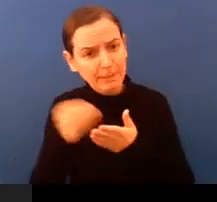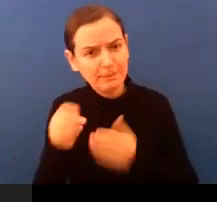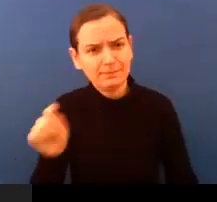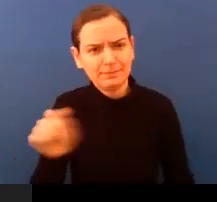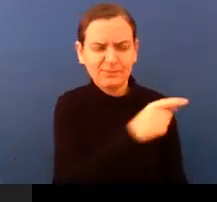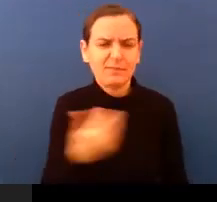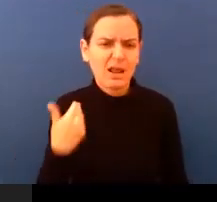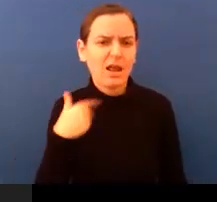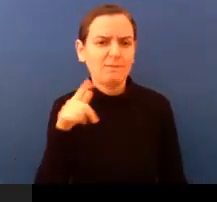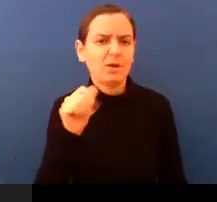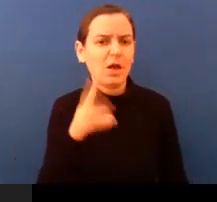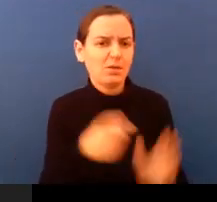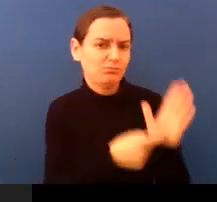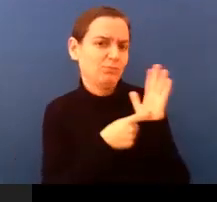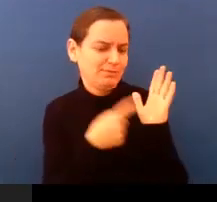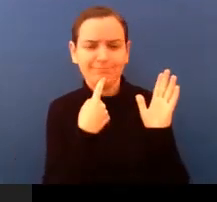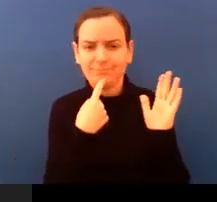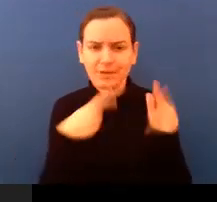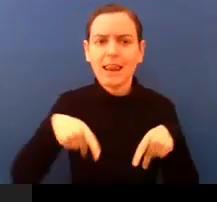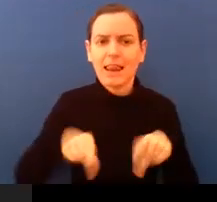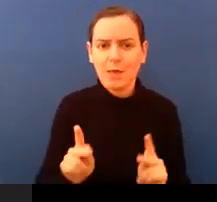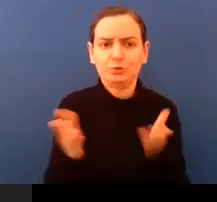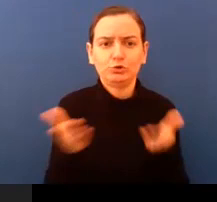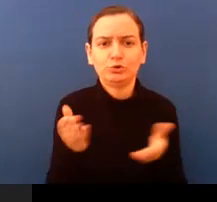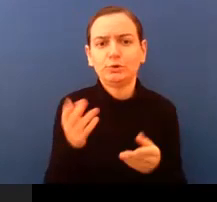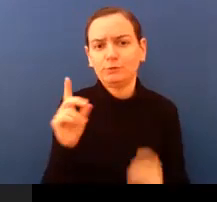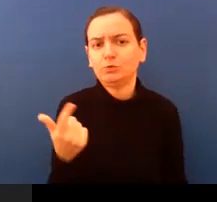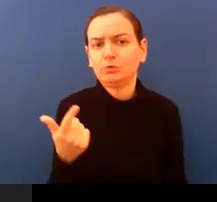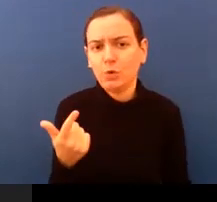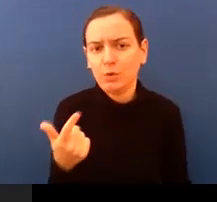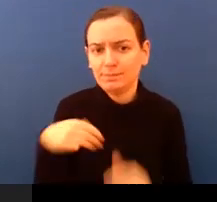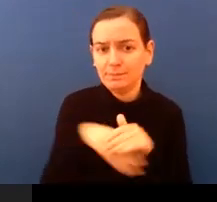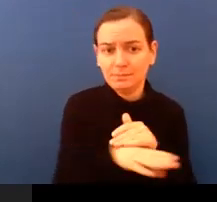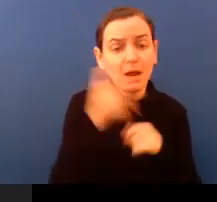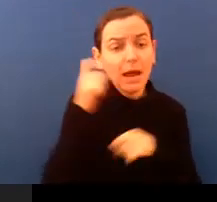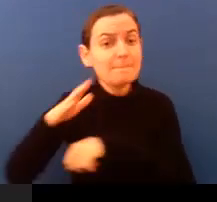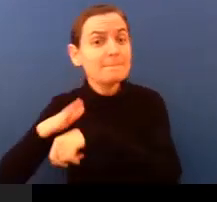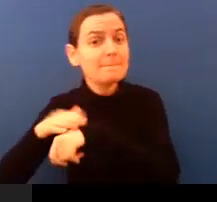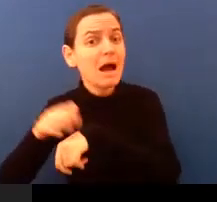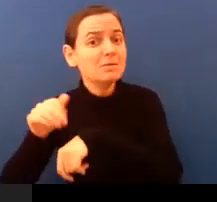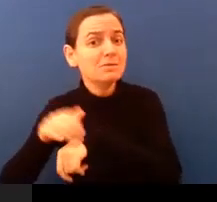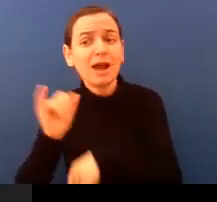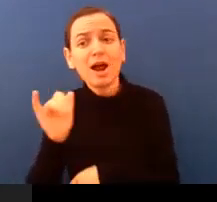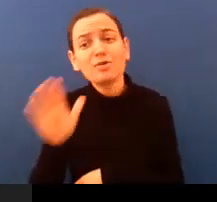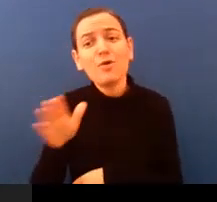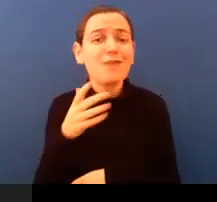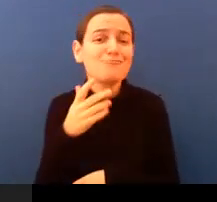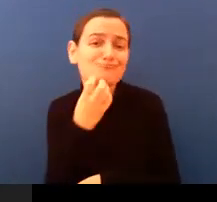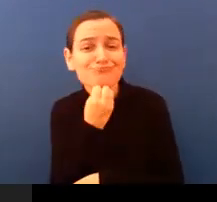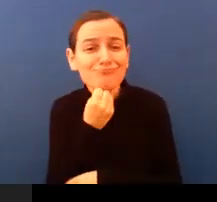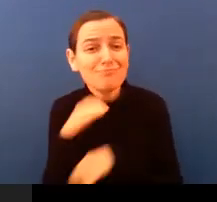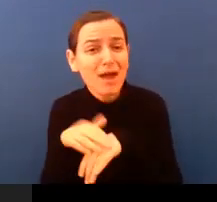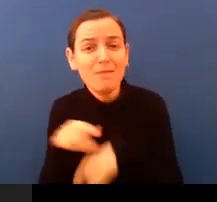her and he is a guide dog user. So I suggested to him that he call the hospital